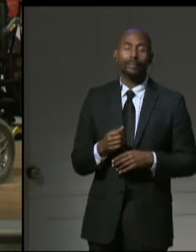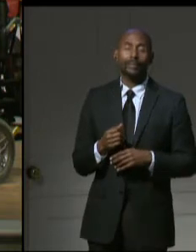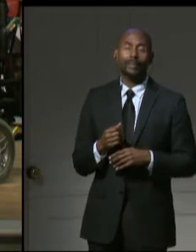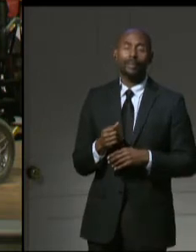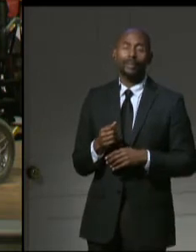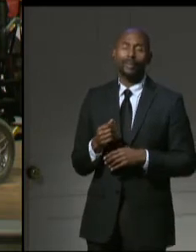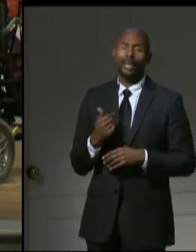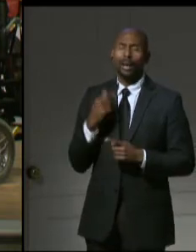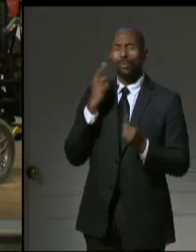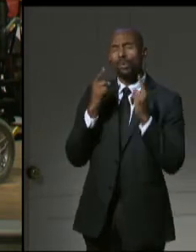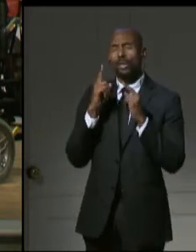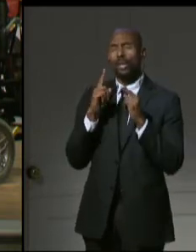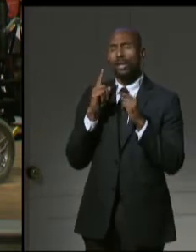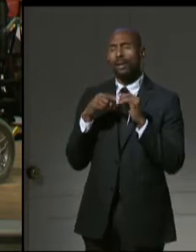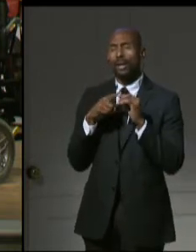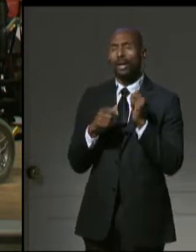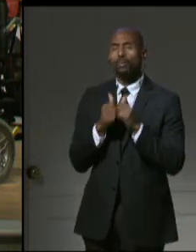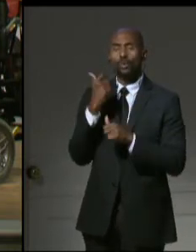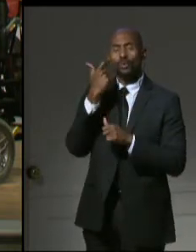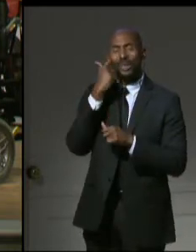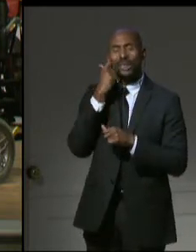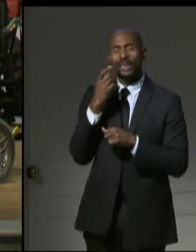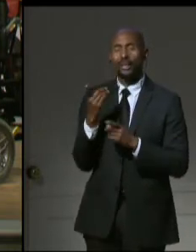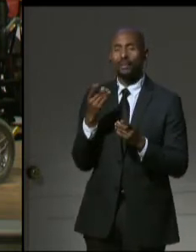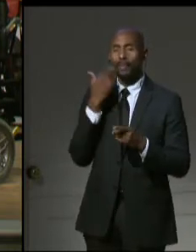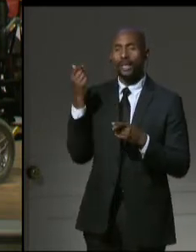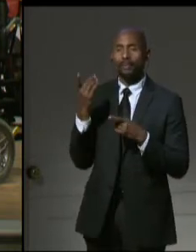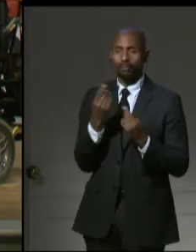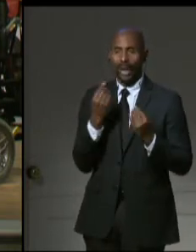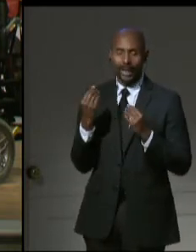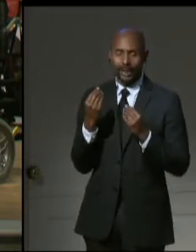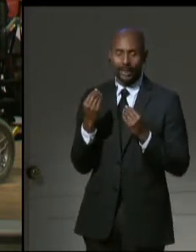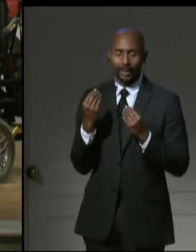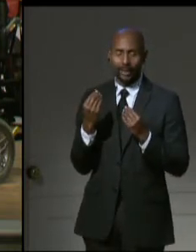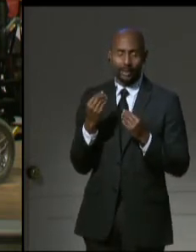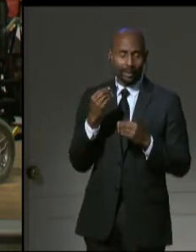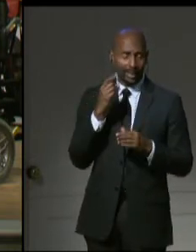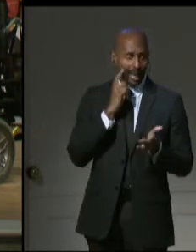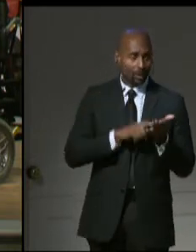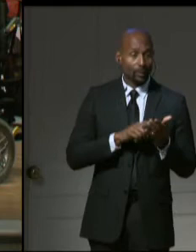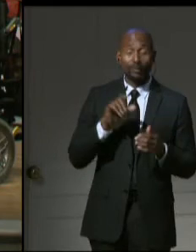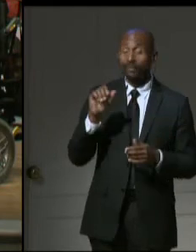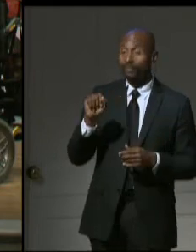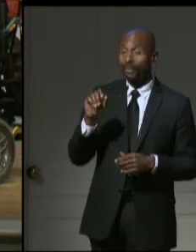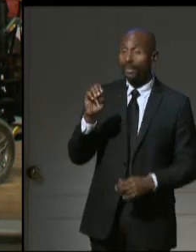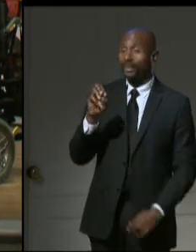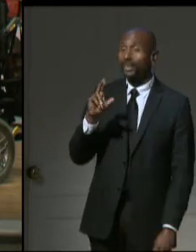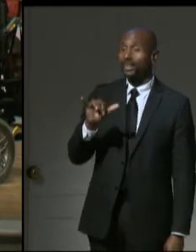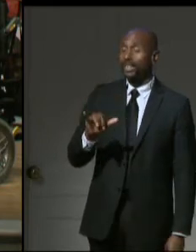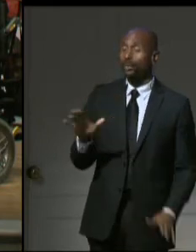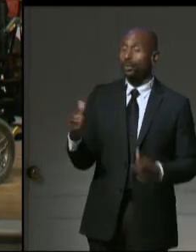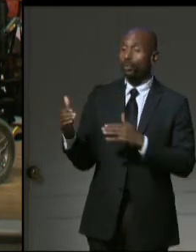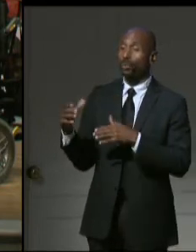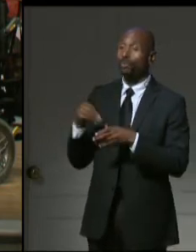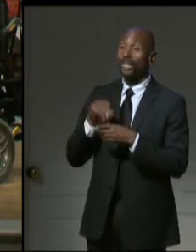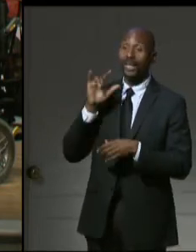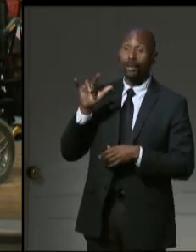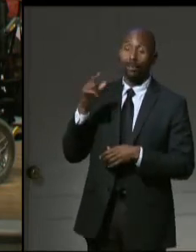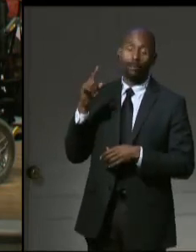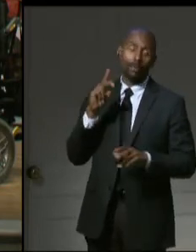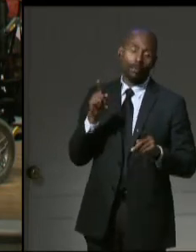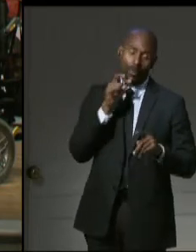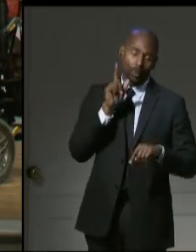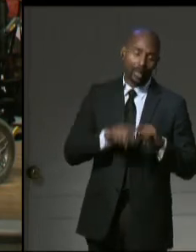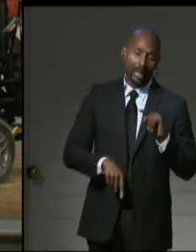best, latest practices. I've noticed sensory rooms in airports for people who can't deal with a lot